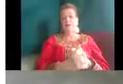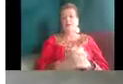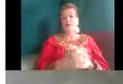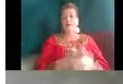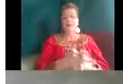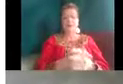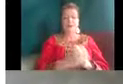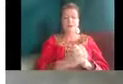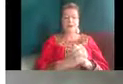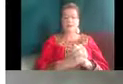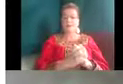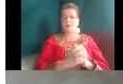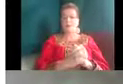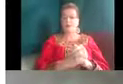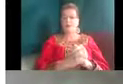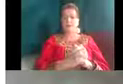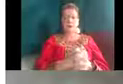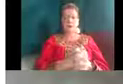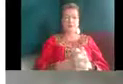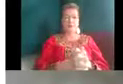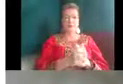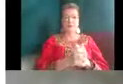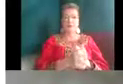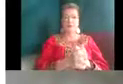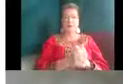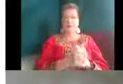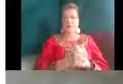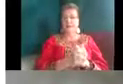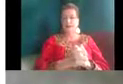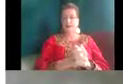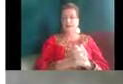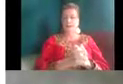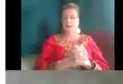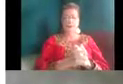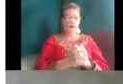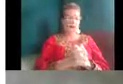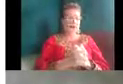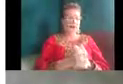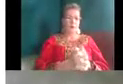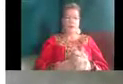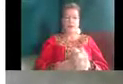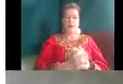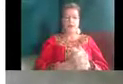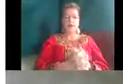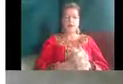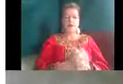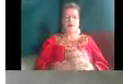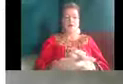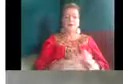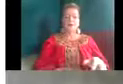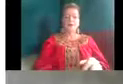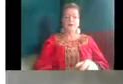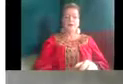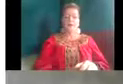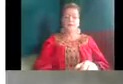um if you want my slides just send me an email when we're done my email is on the last um uh slide here but